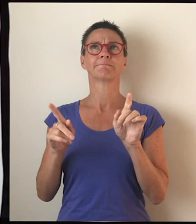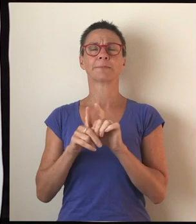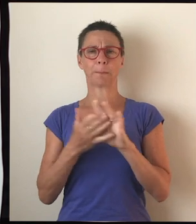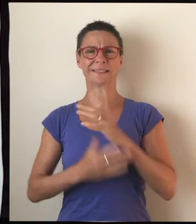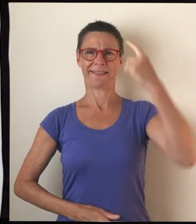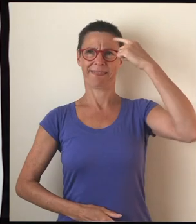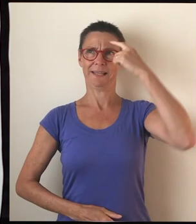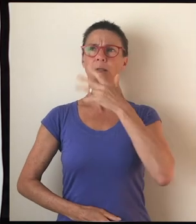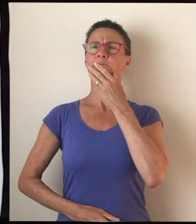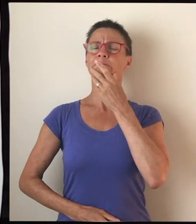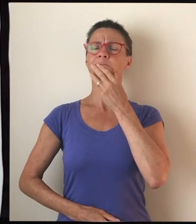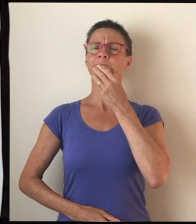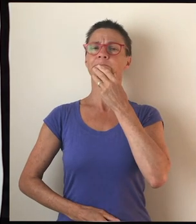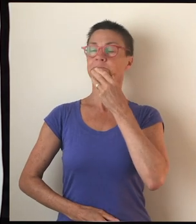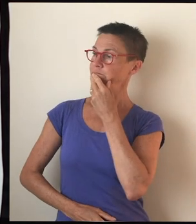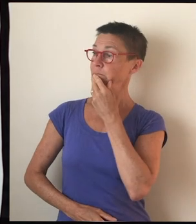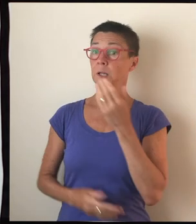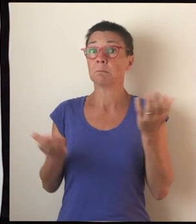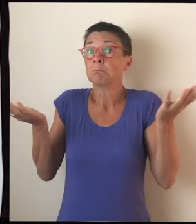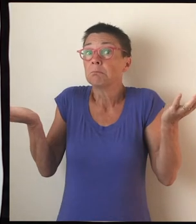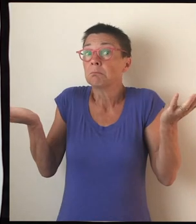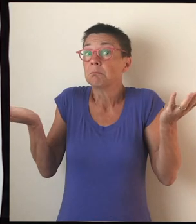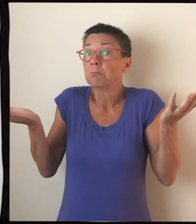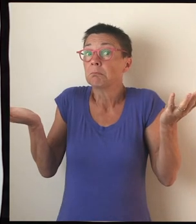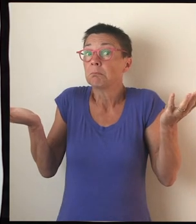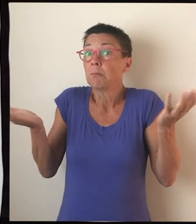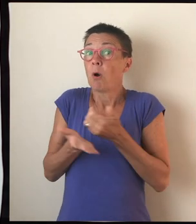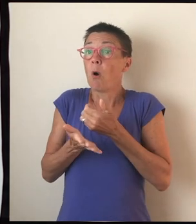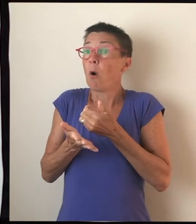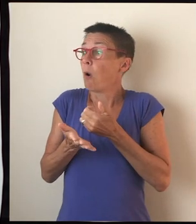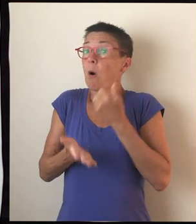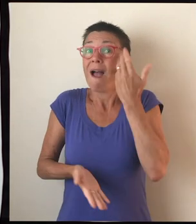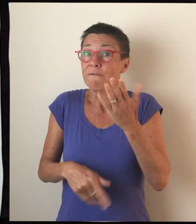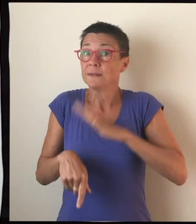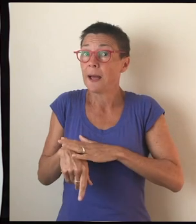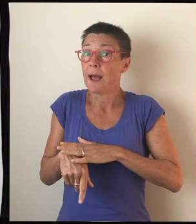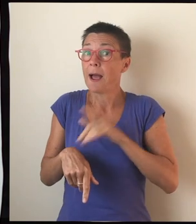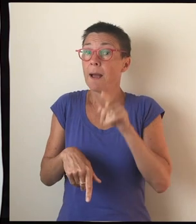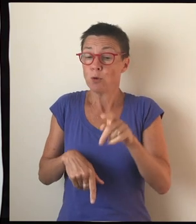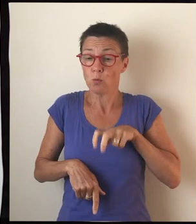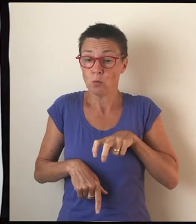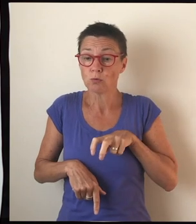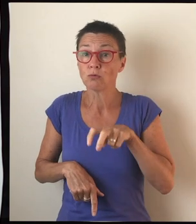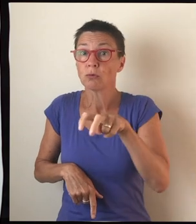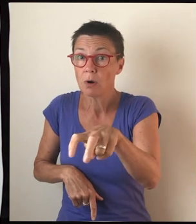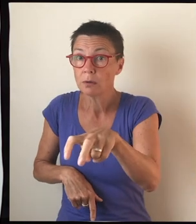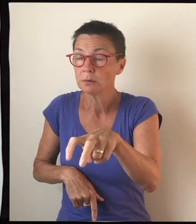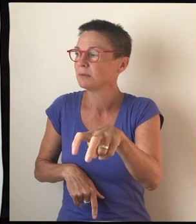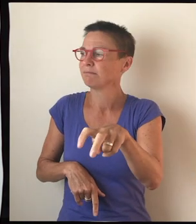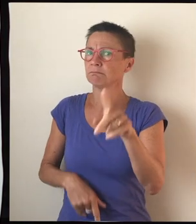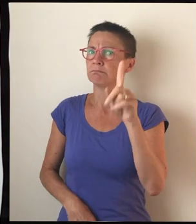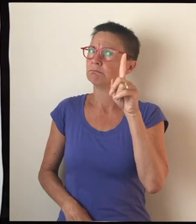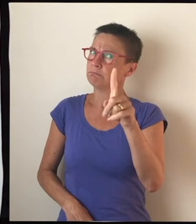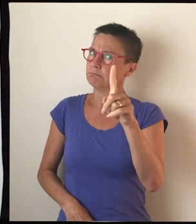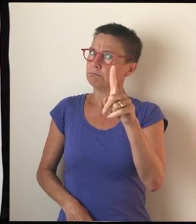sing think. Then you shrug your shoulders and sing every time you cross the road. Then you